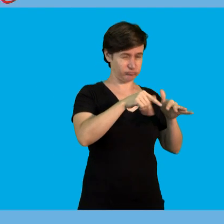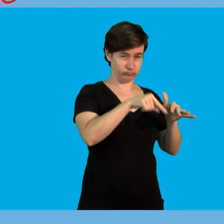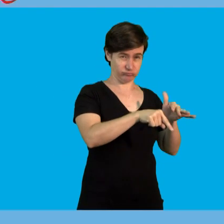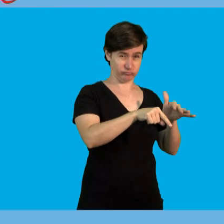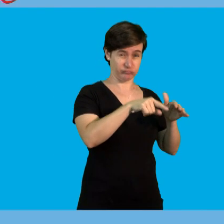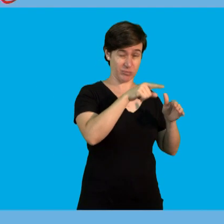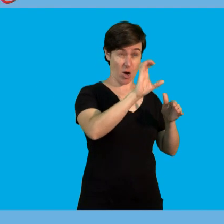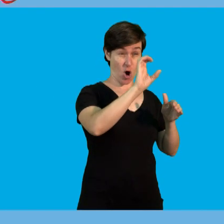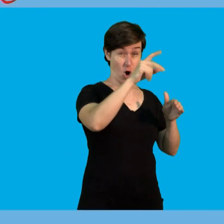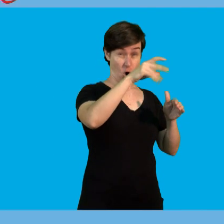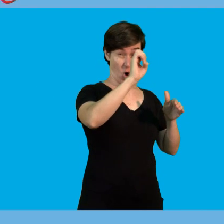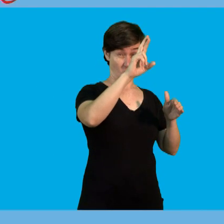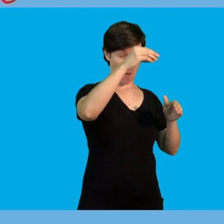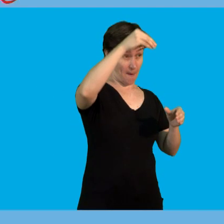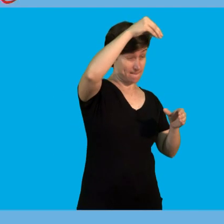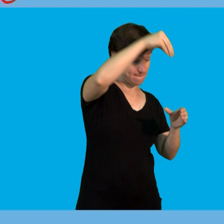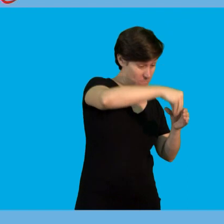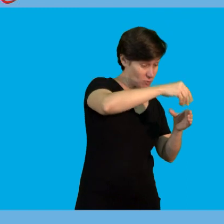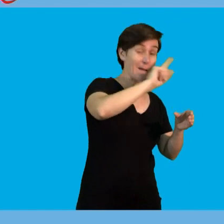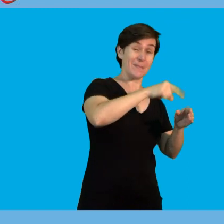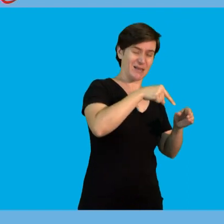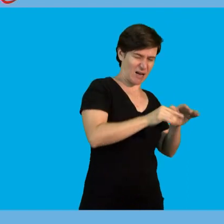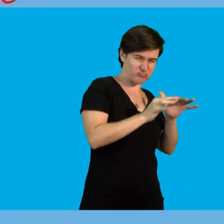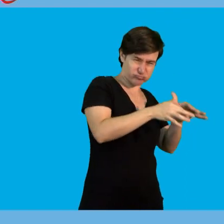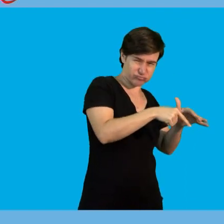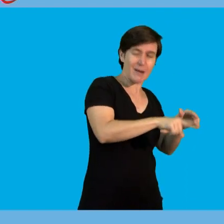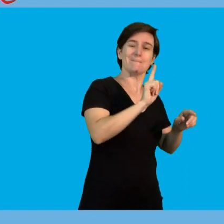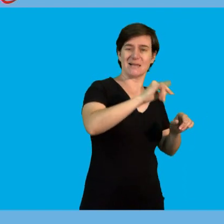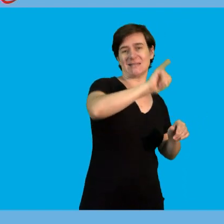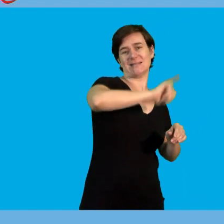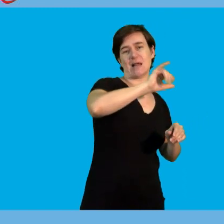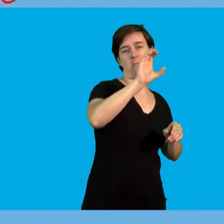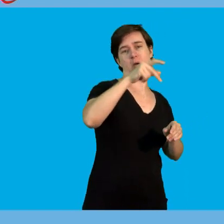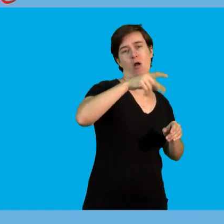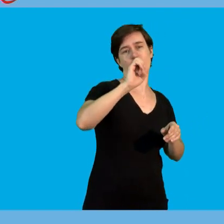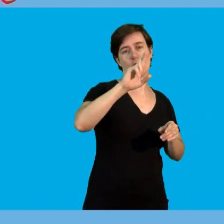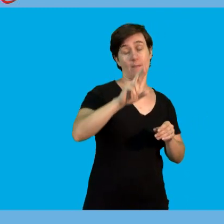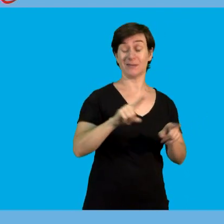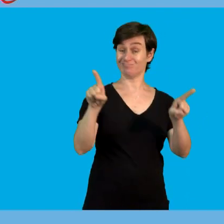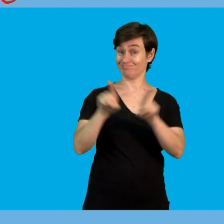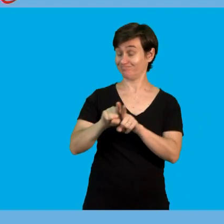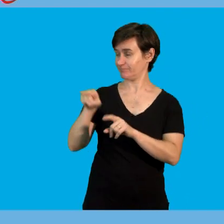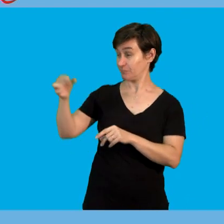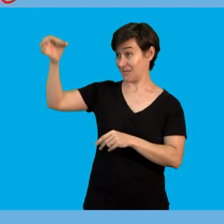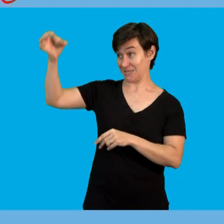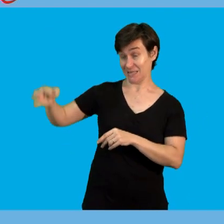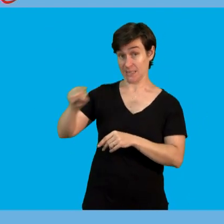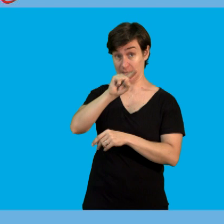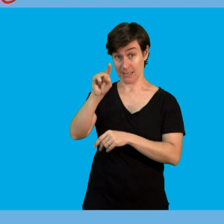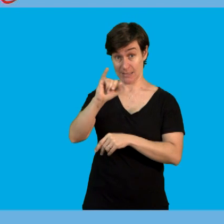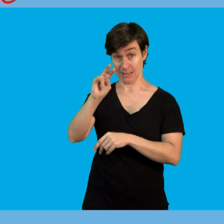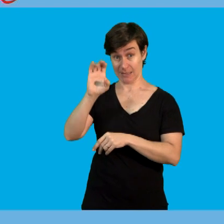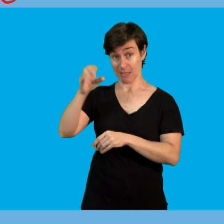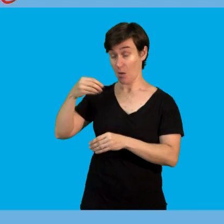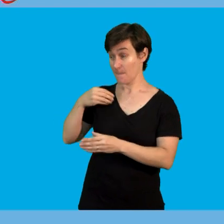solution, the solution must be a zinc, it must be a copper sulfate in this case. And then if we are dipping a zinc electrode